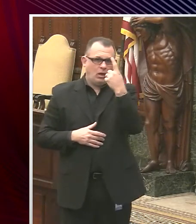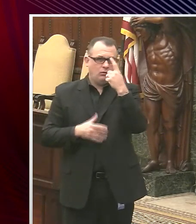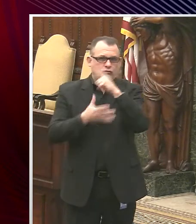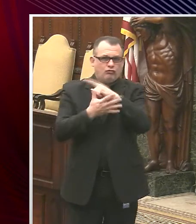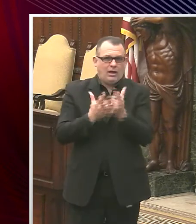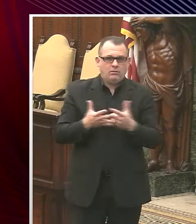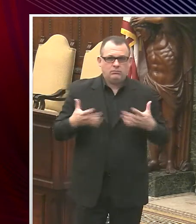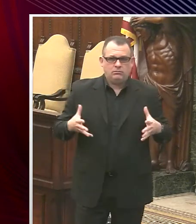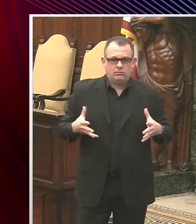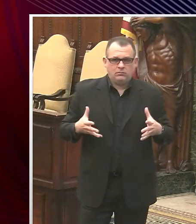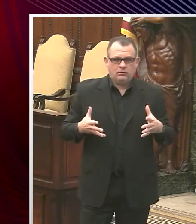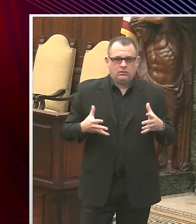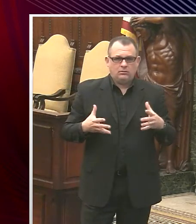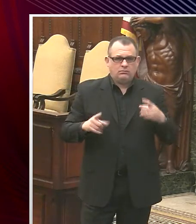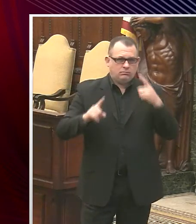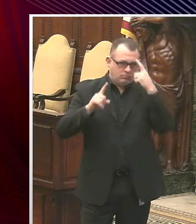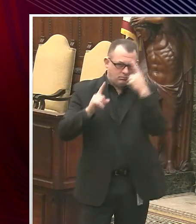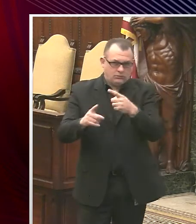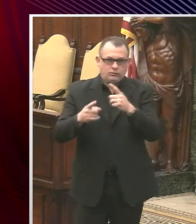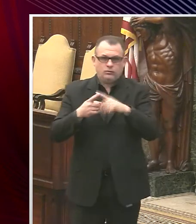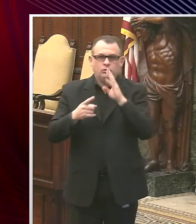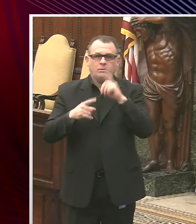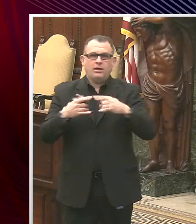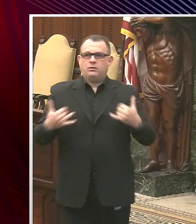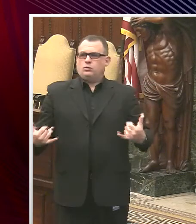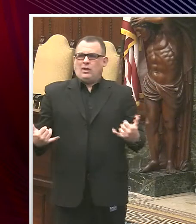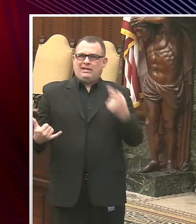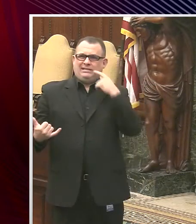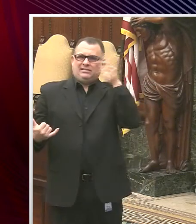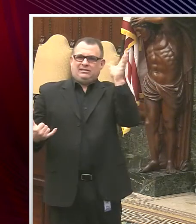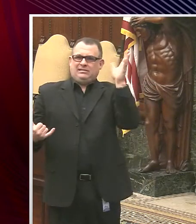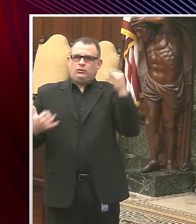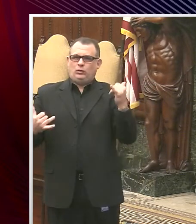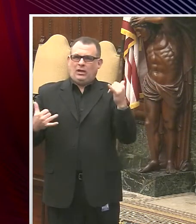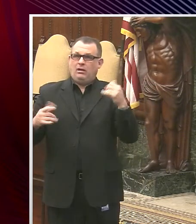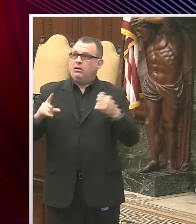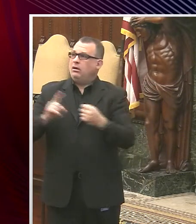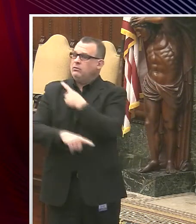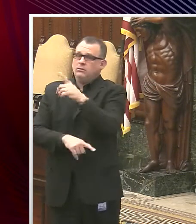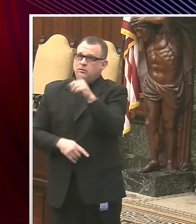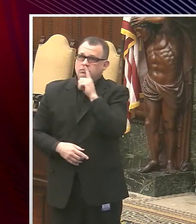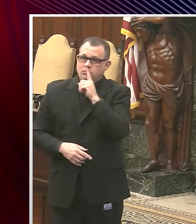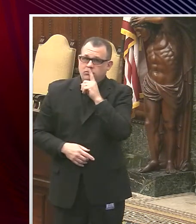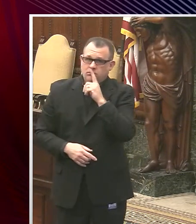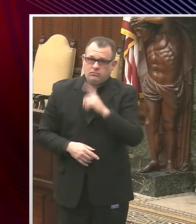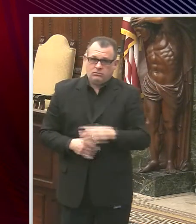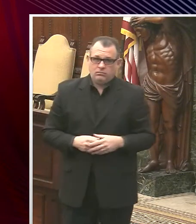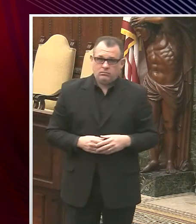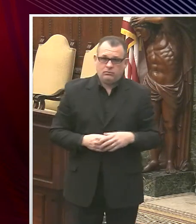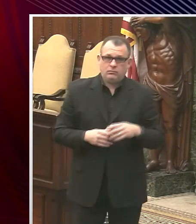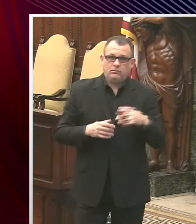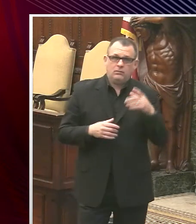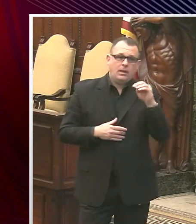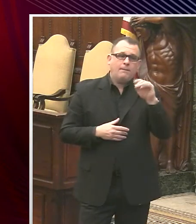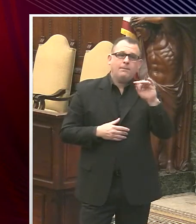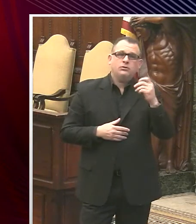questions, limited to the various topics we have covered. Let's start off now with Mitch Blocker of NBC 10.